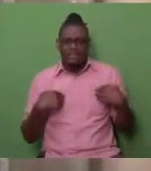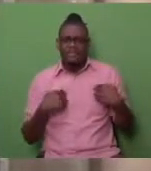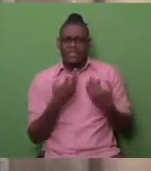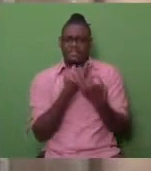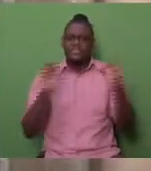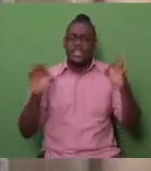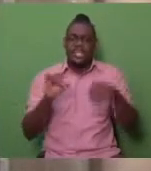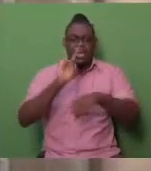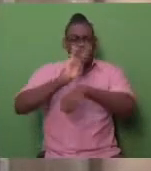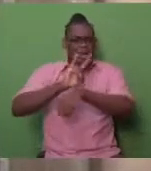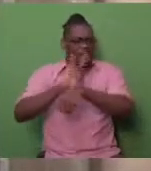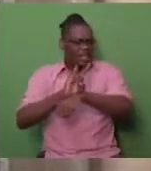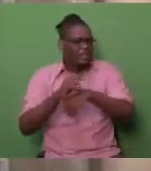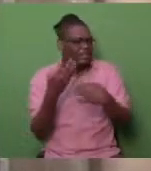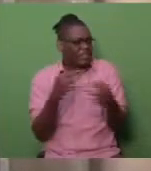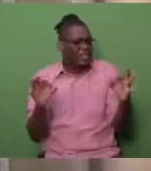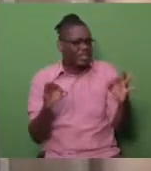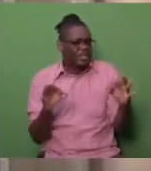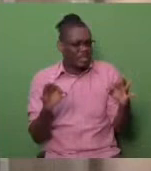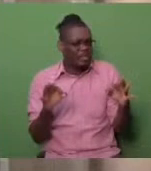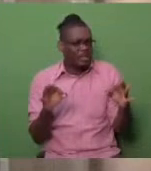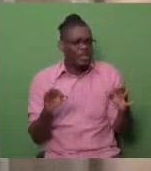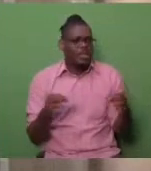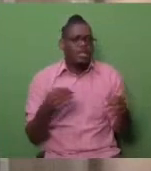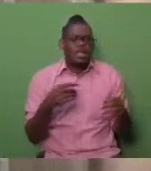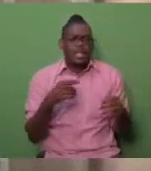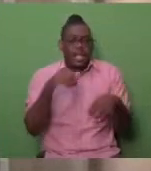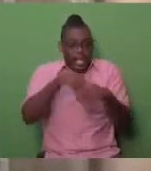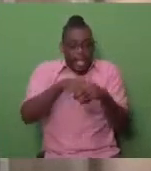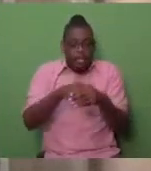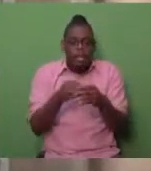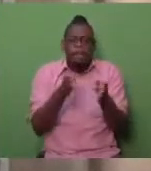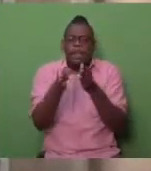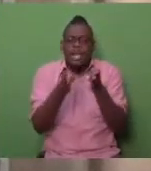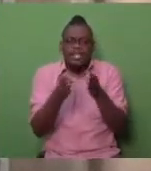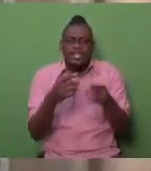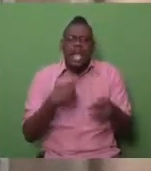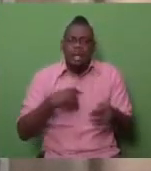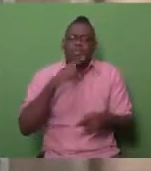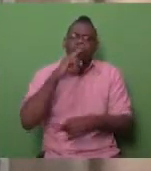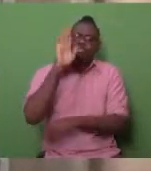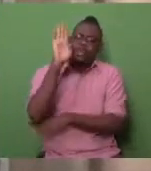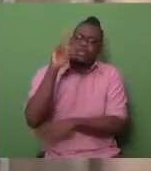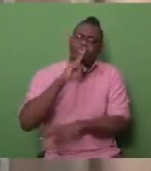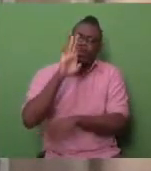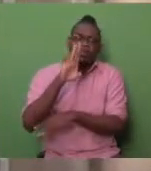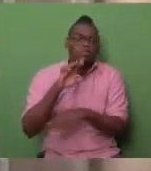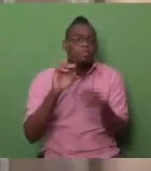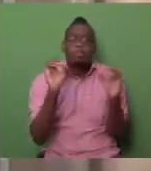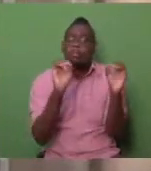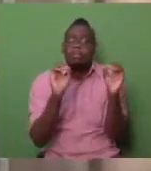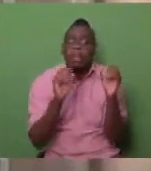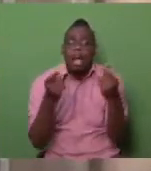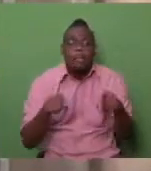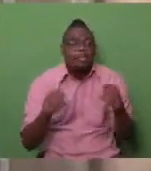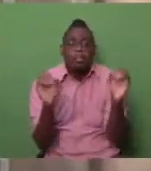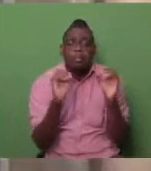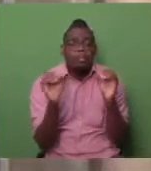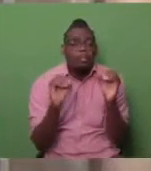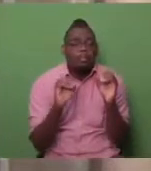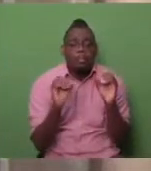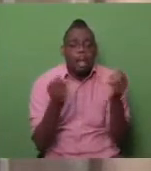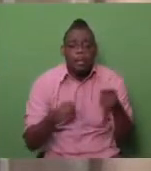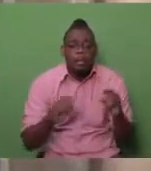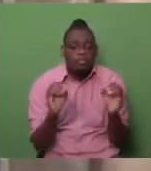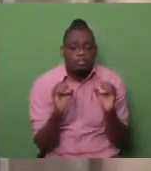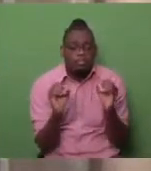in it? Repeat promises, nothing delivered. Agriculture stimulus package in 2018, again here